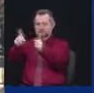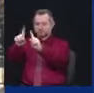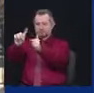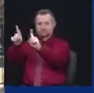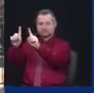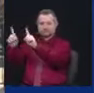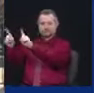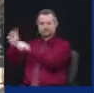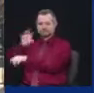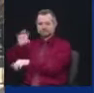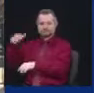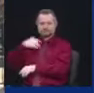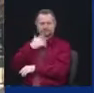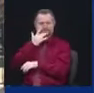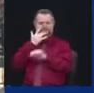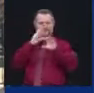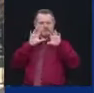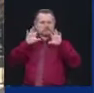and a plumbing system.